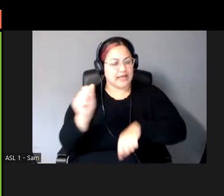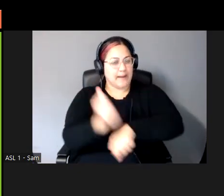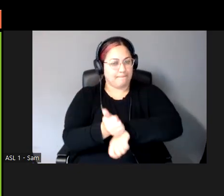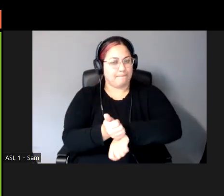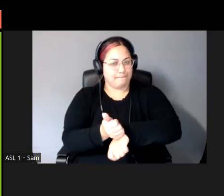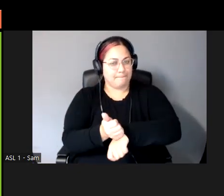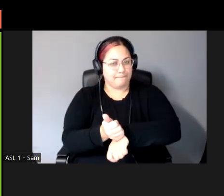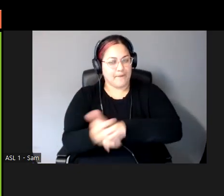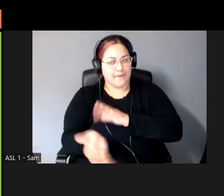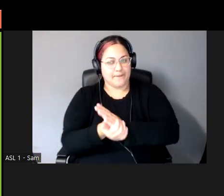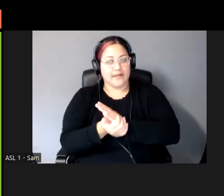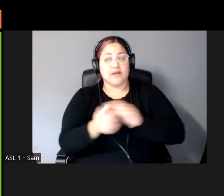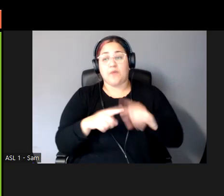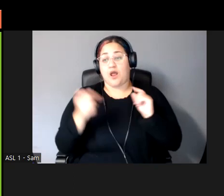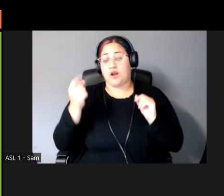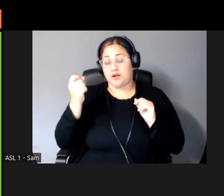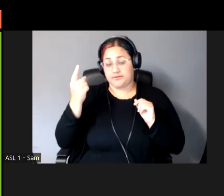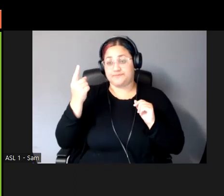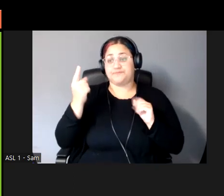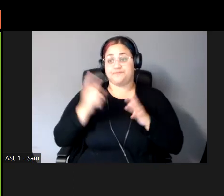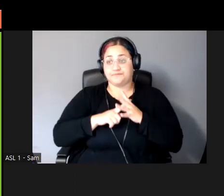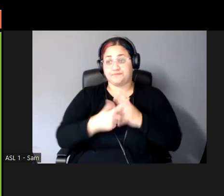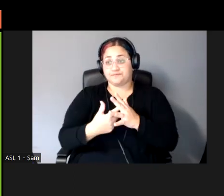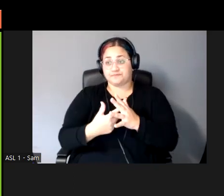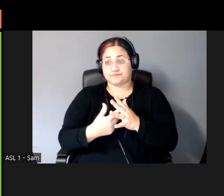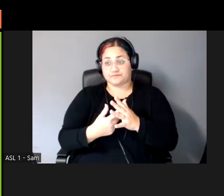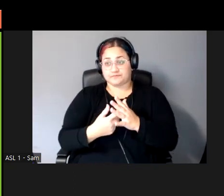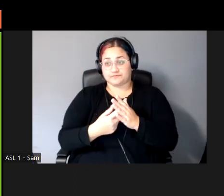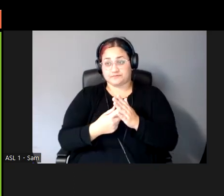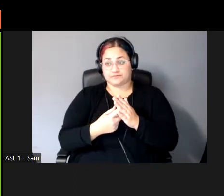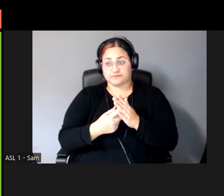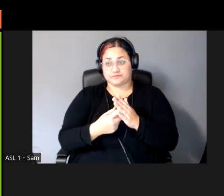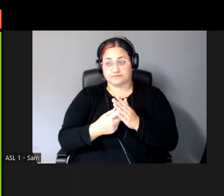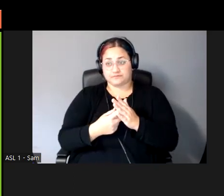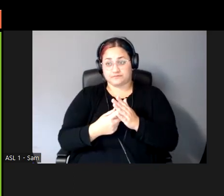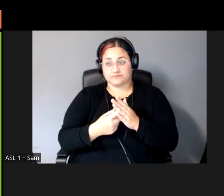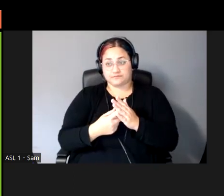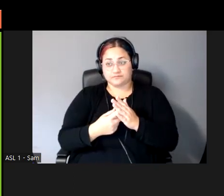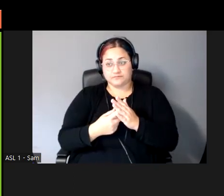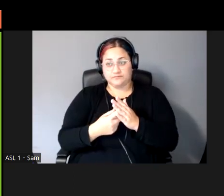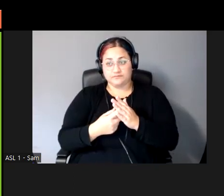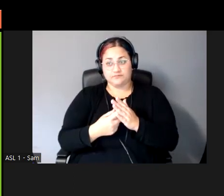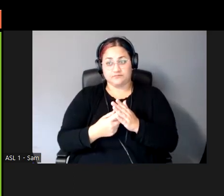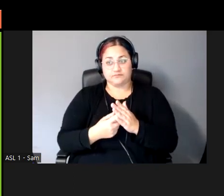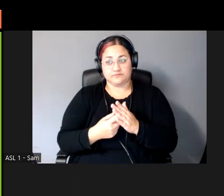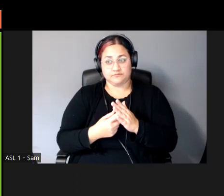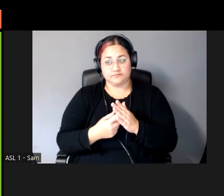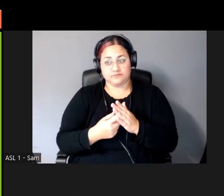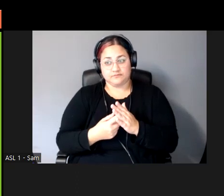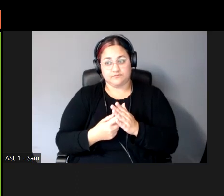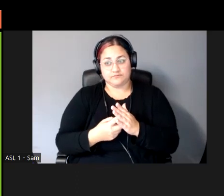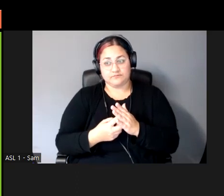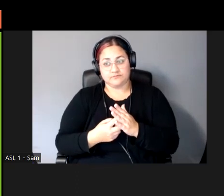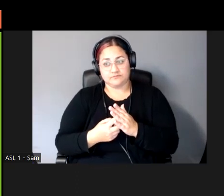reason for the delay was March 2021, I believe, when it came in. And part of the reason for the delay was that